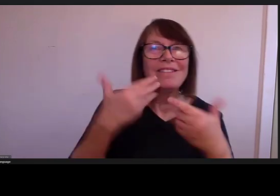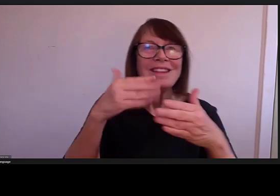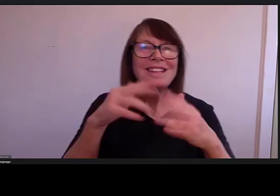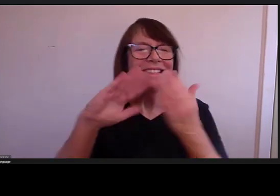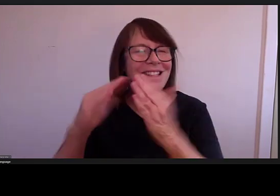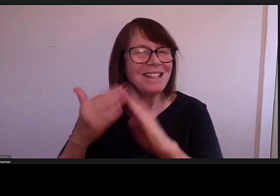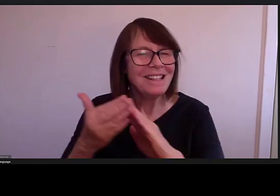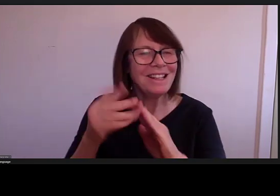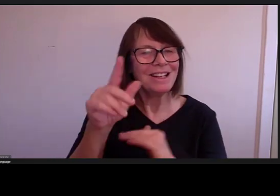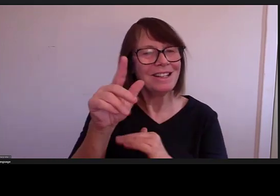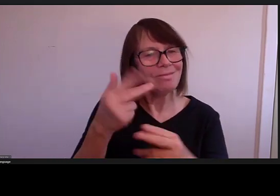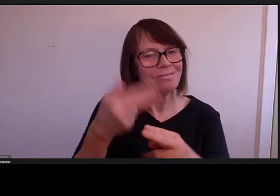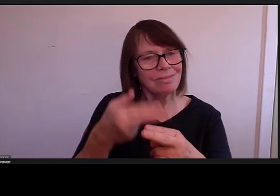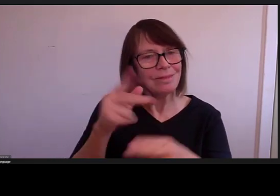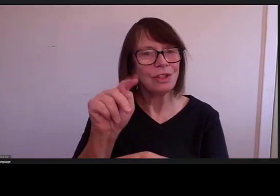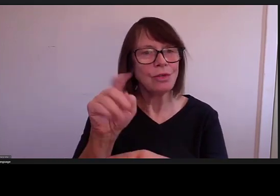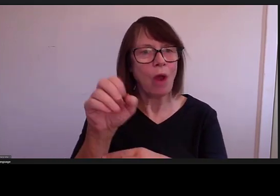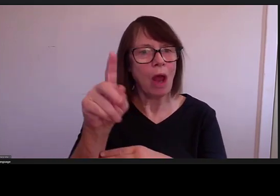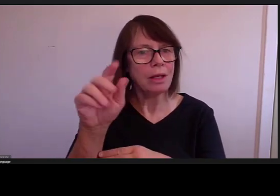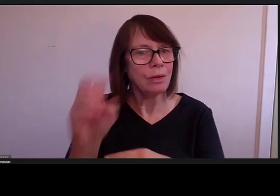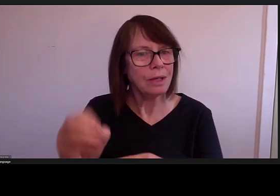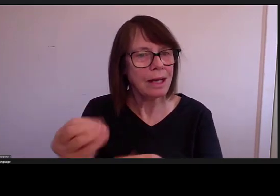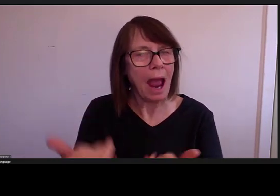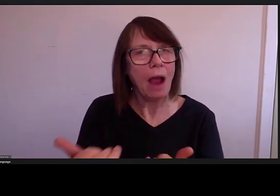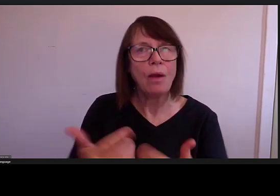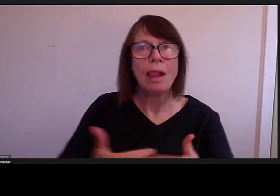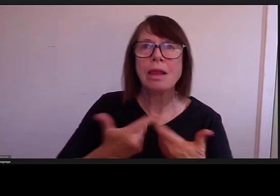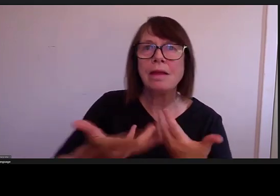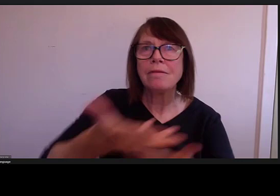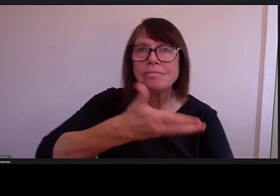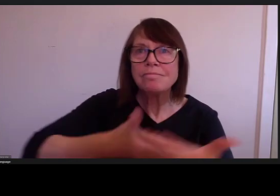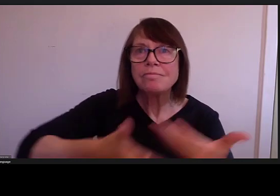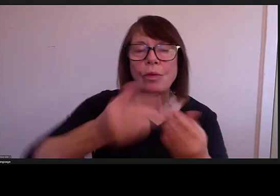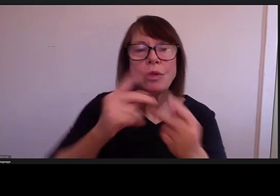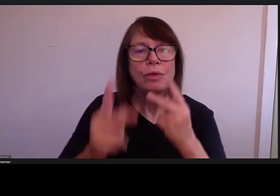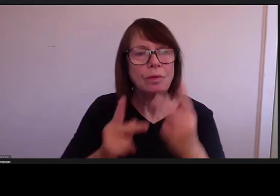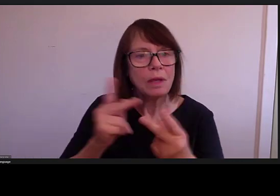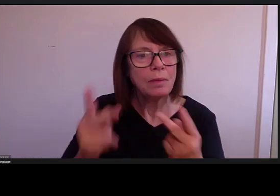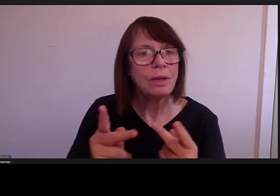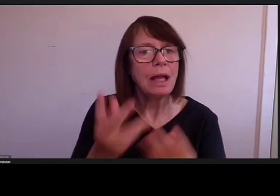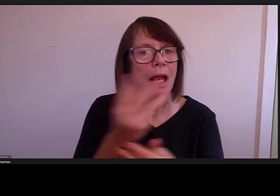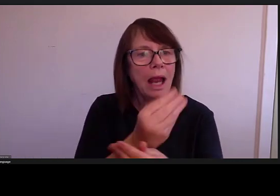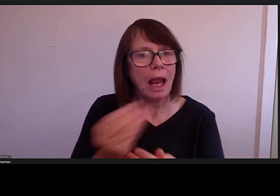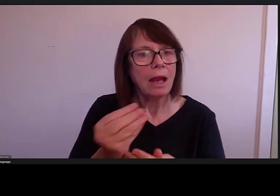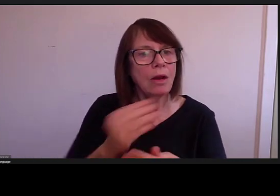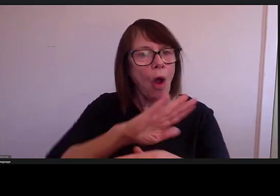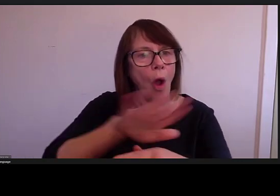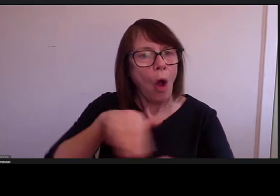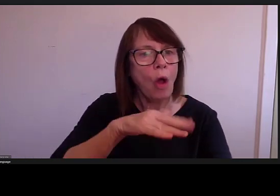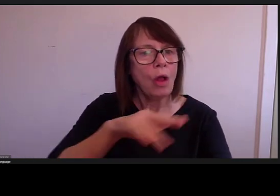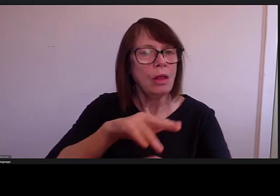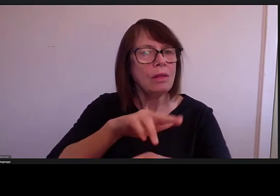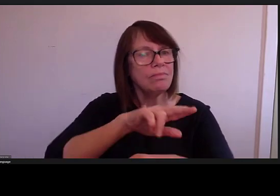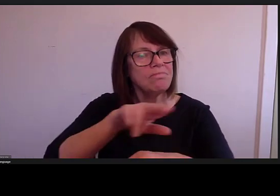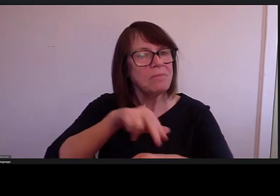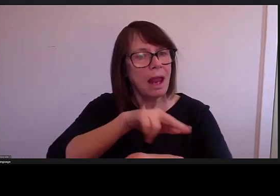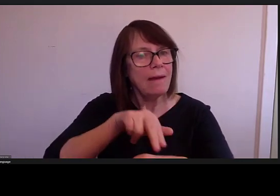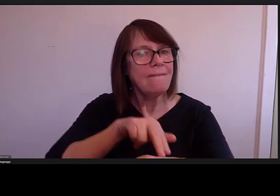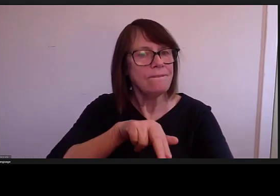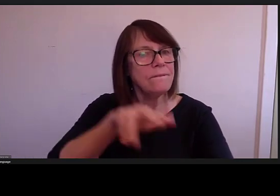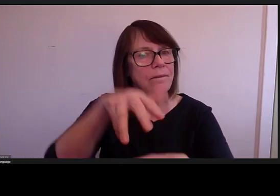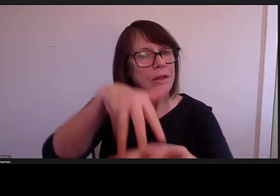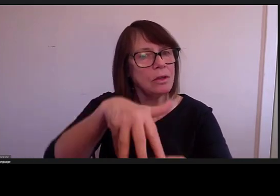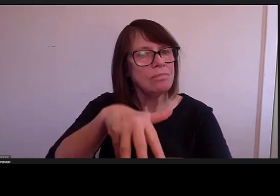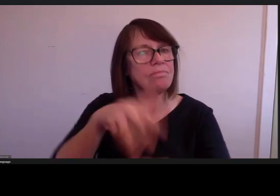I recognize the enduring presence of First Nations, Inuit, and Métis peoples across this country. Please take a